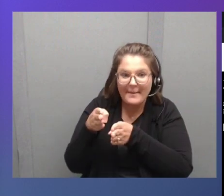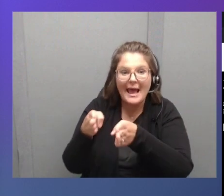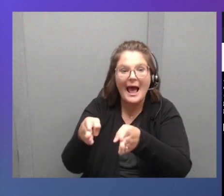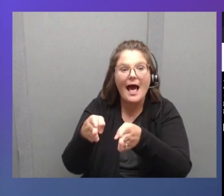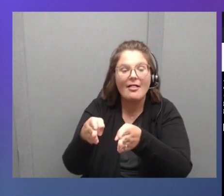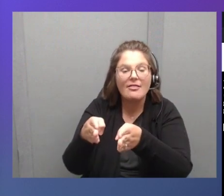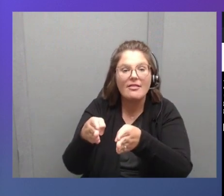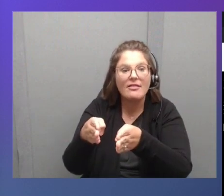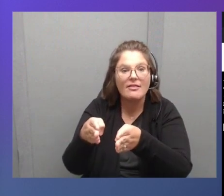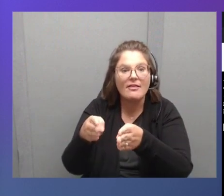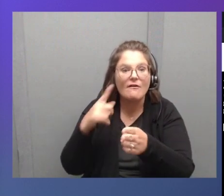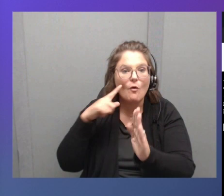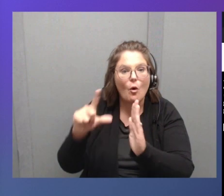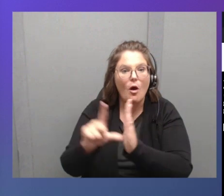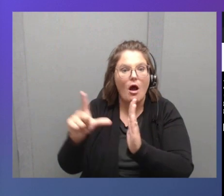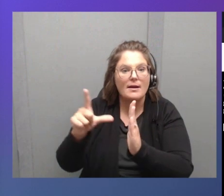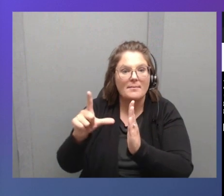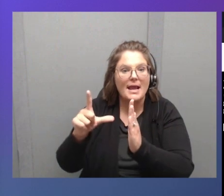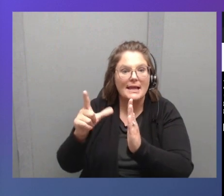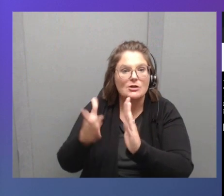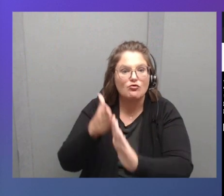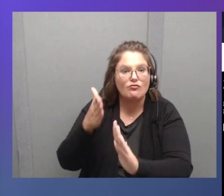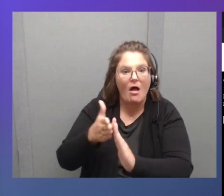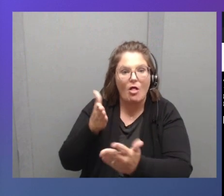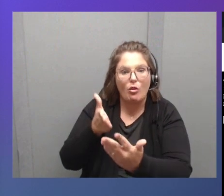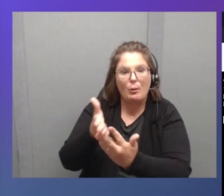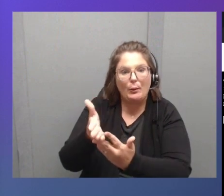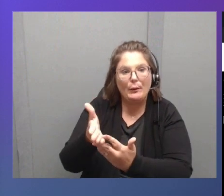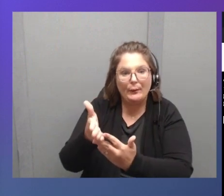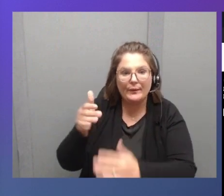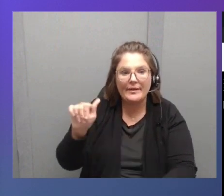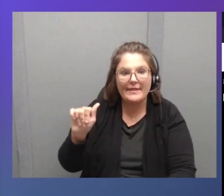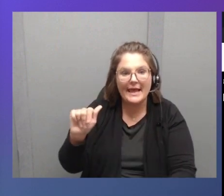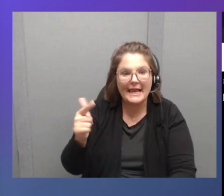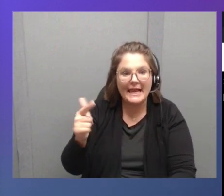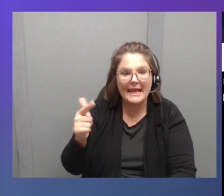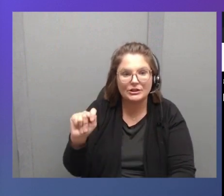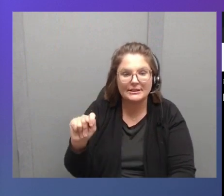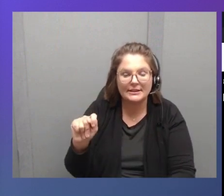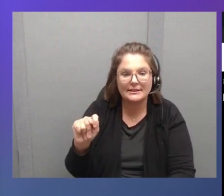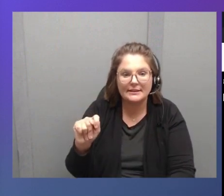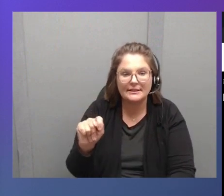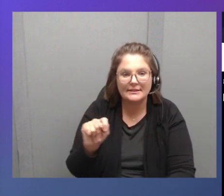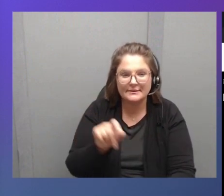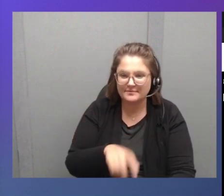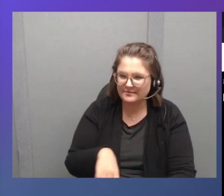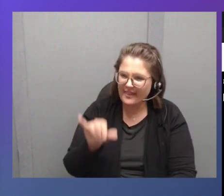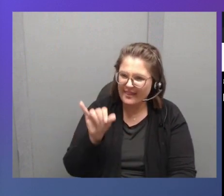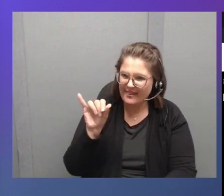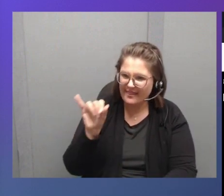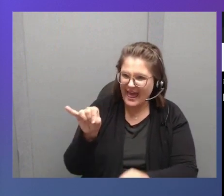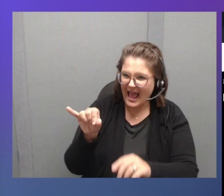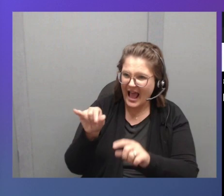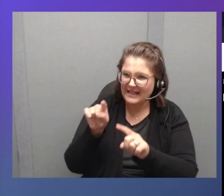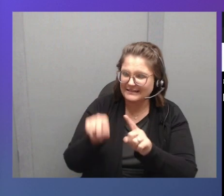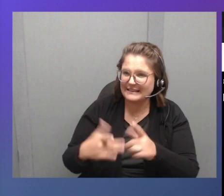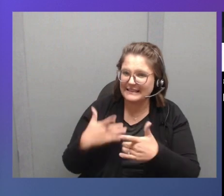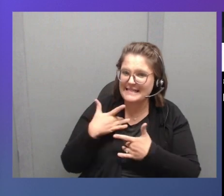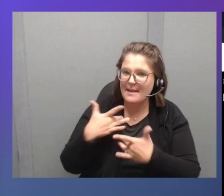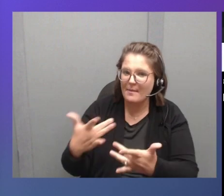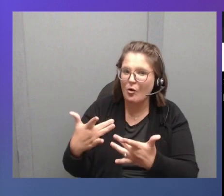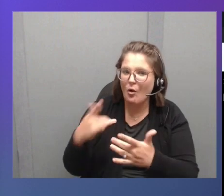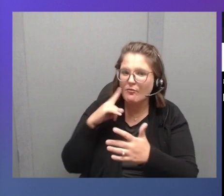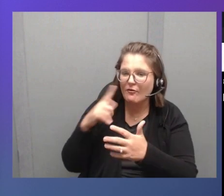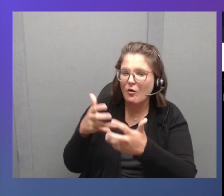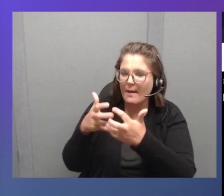through the agent. And that configuration you just talked about, that's somewhat typical for a machine to reach out and